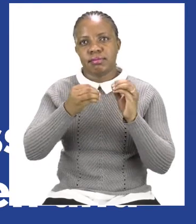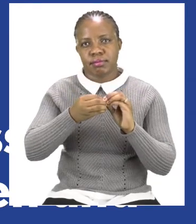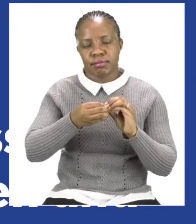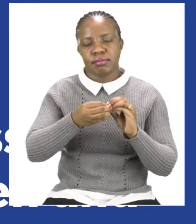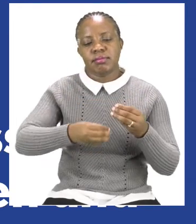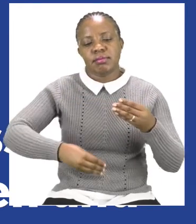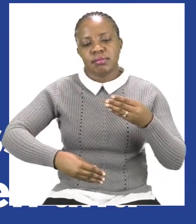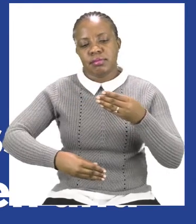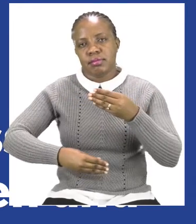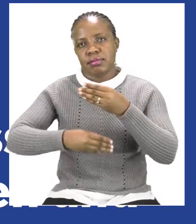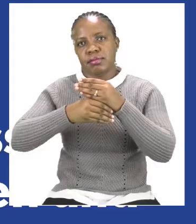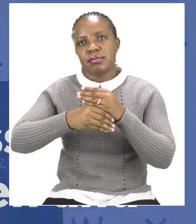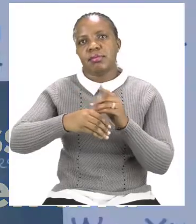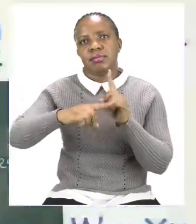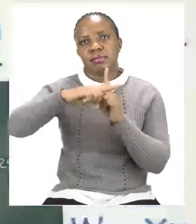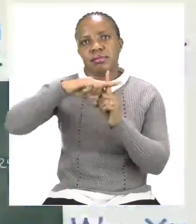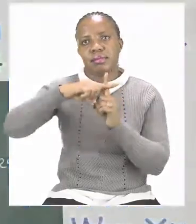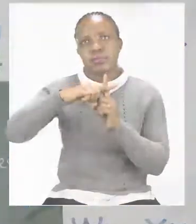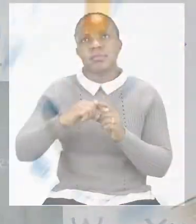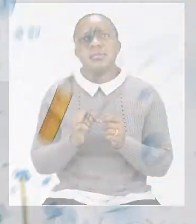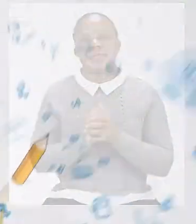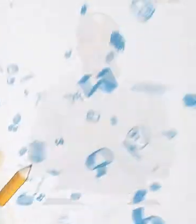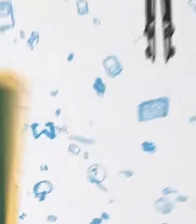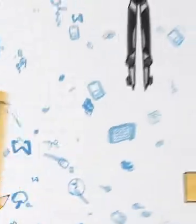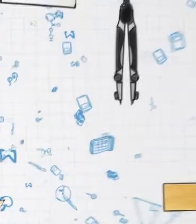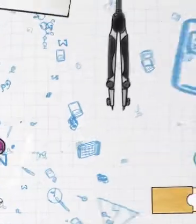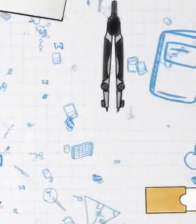and addition.